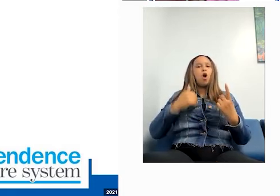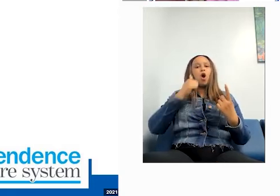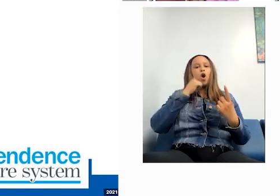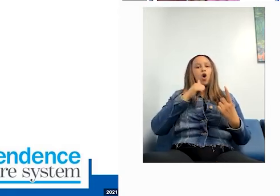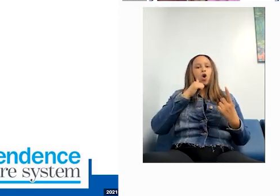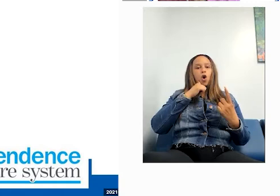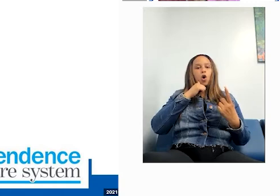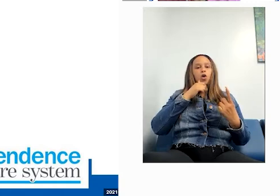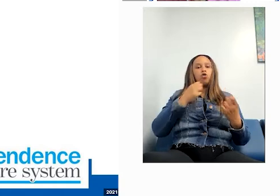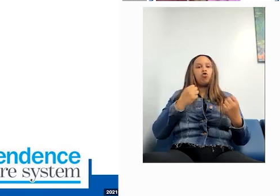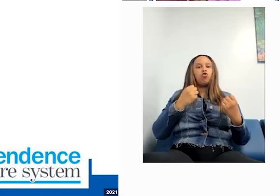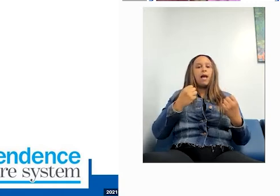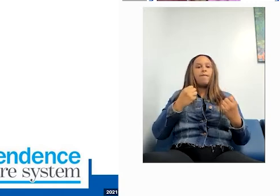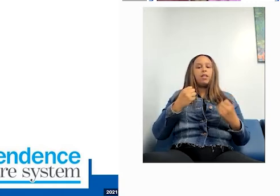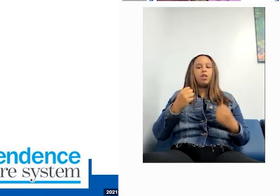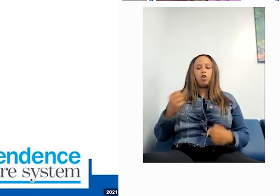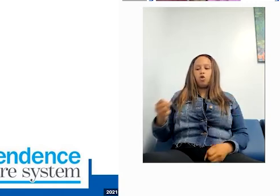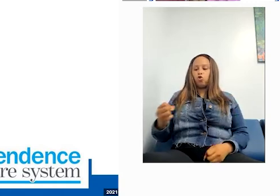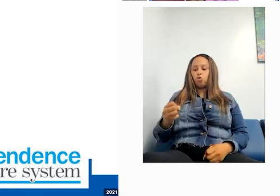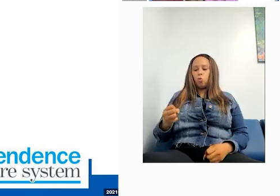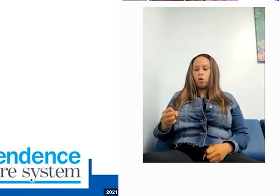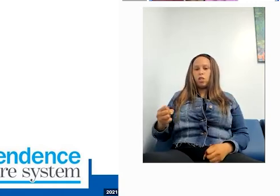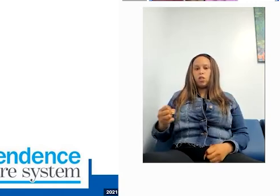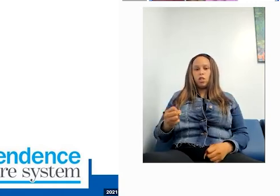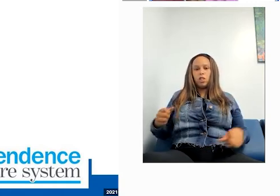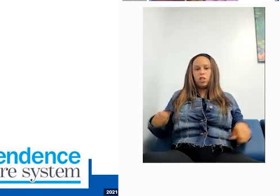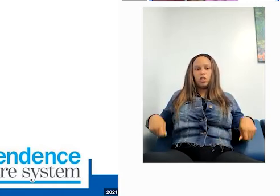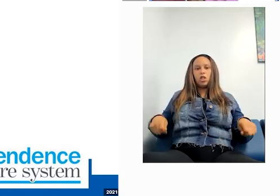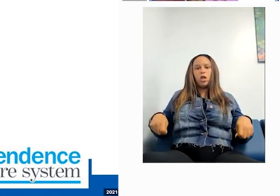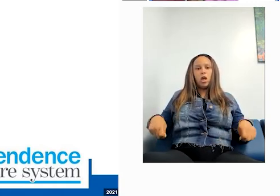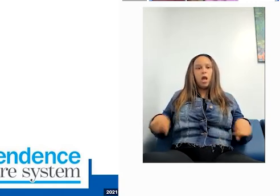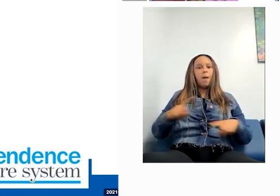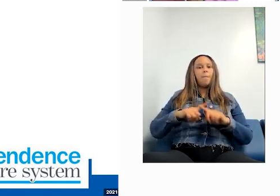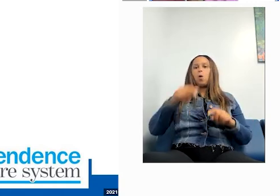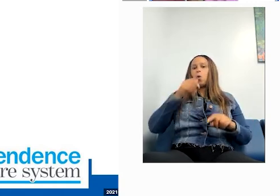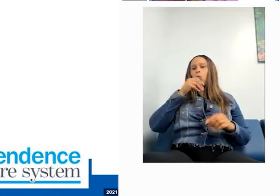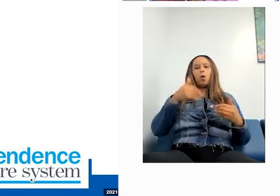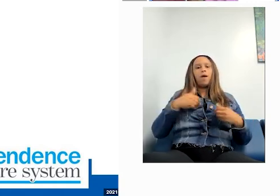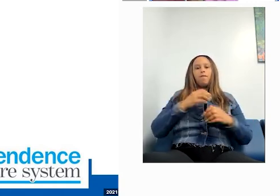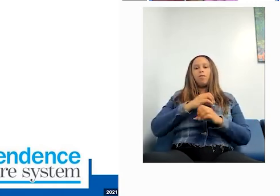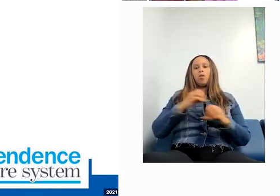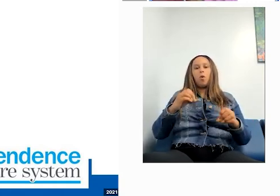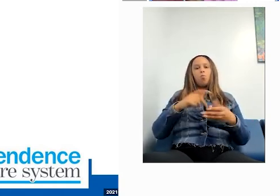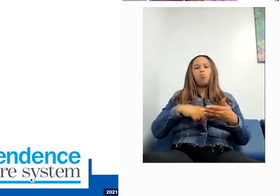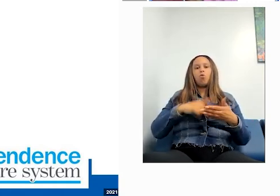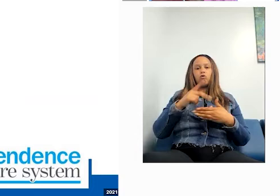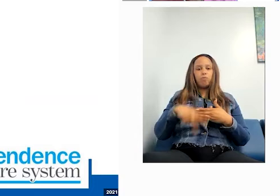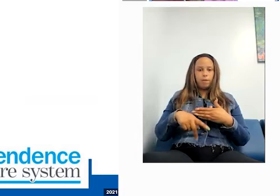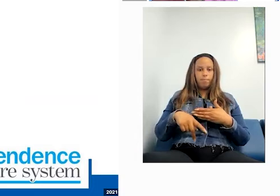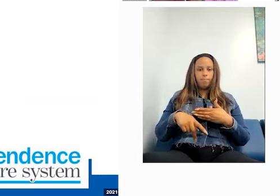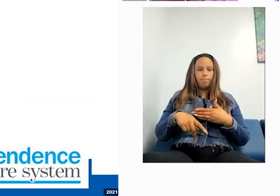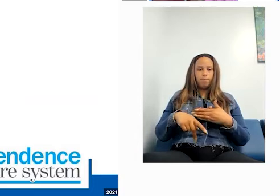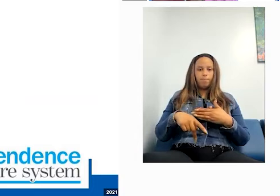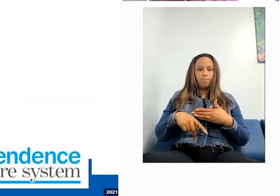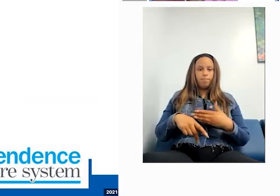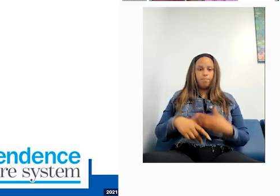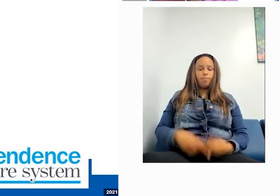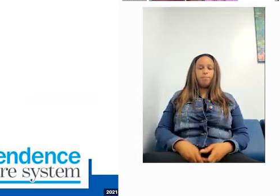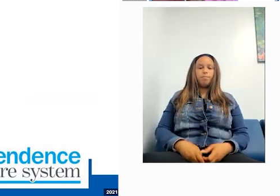chair, and the chair has not been programmed at all. So here we go.